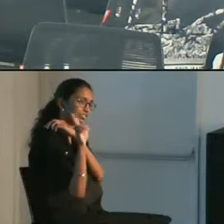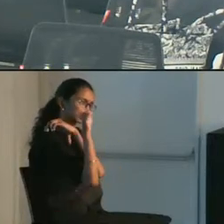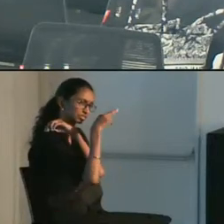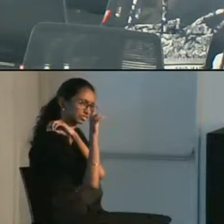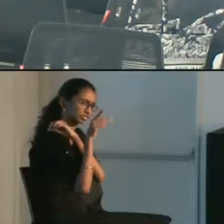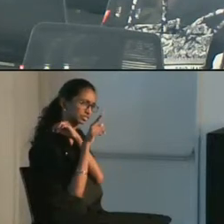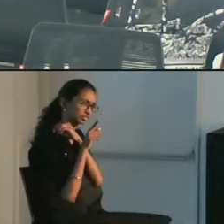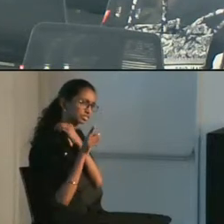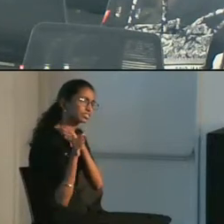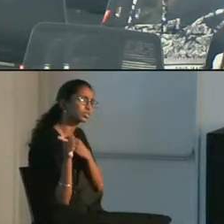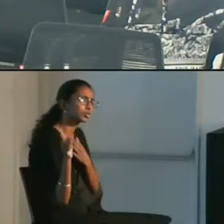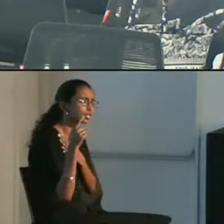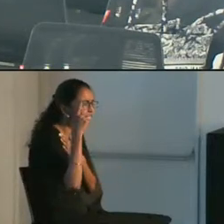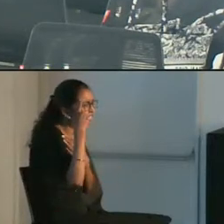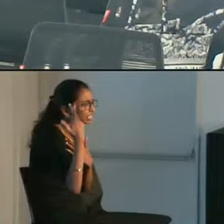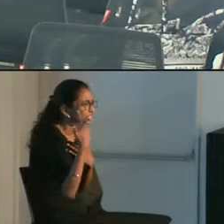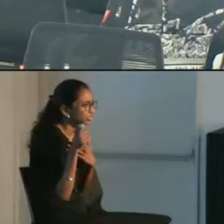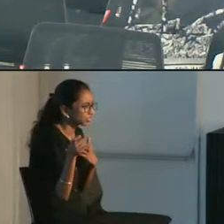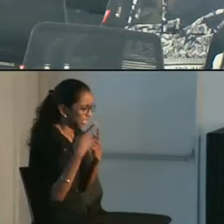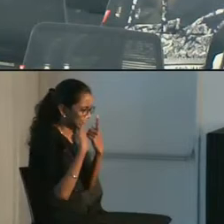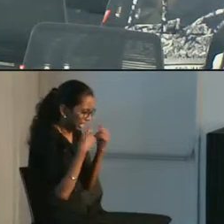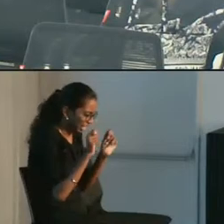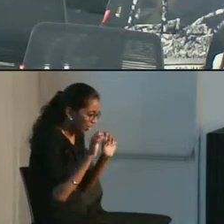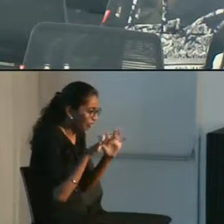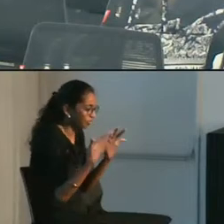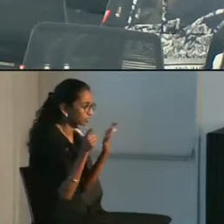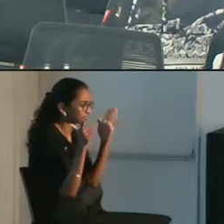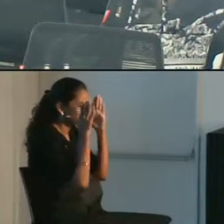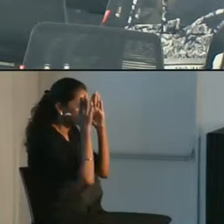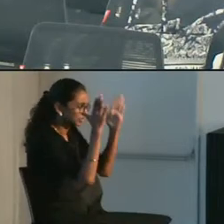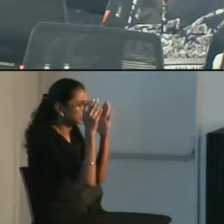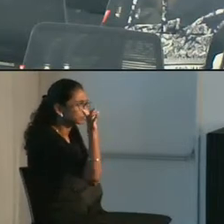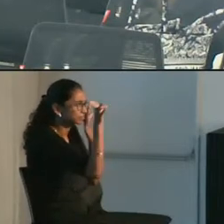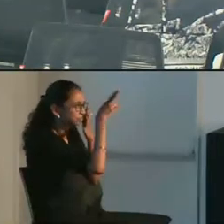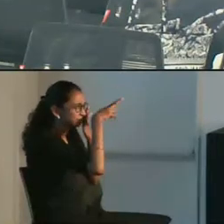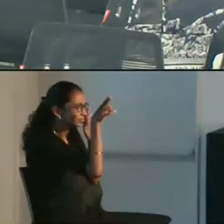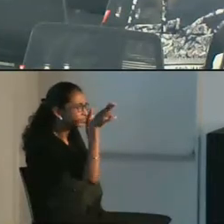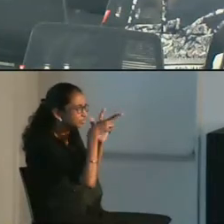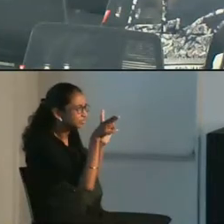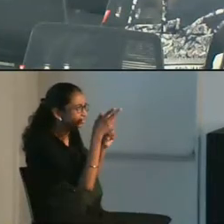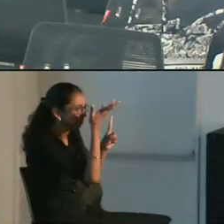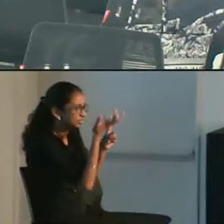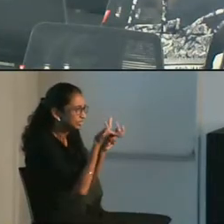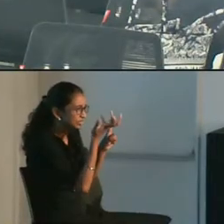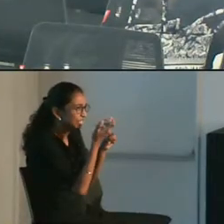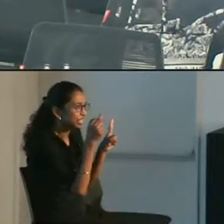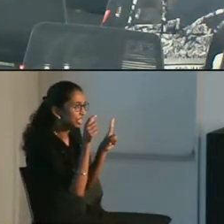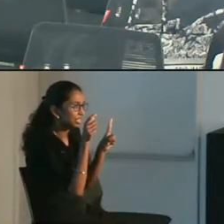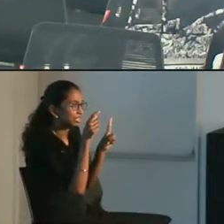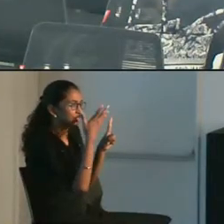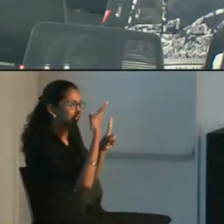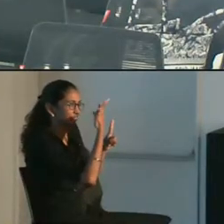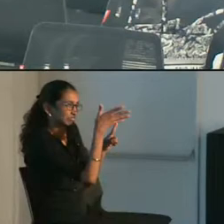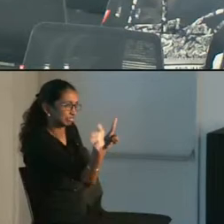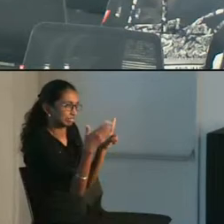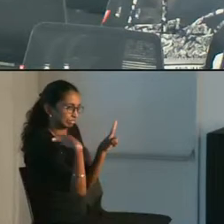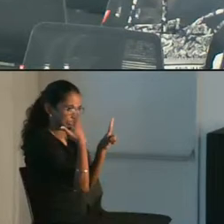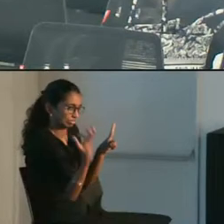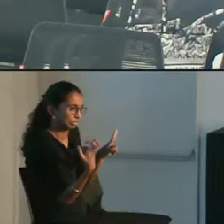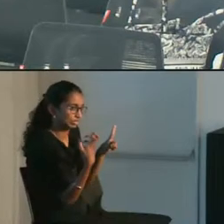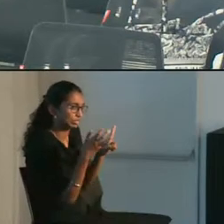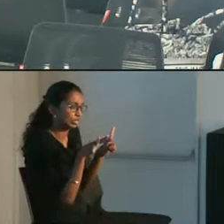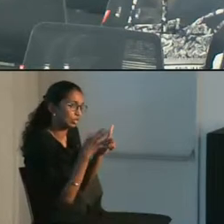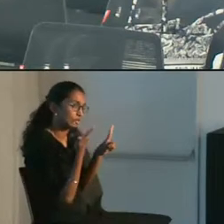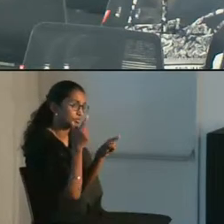do you think you try to, or you focus on getting out the art of the people, of the common man there, of the common man, woman,